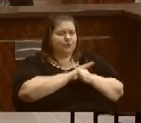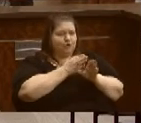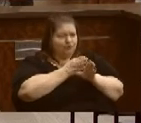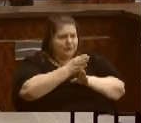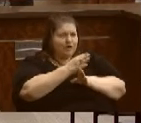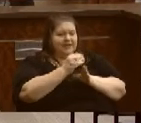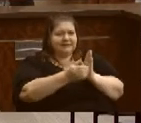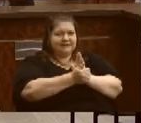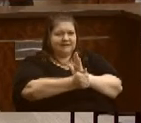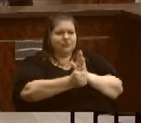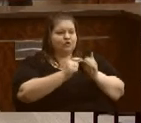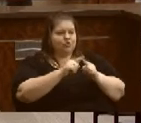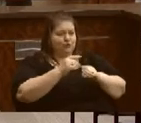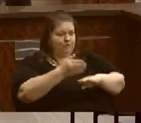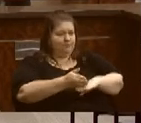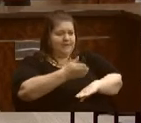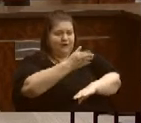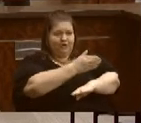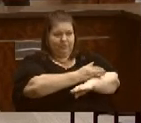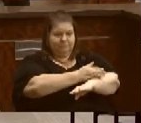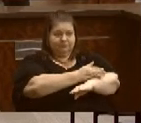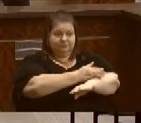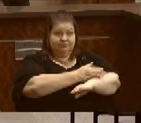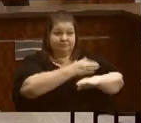to better mankind.